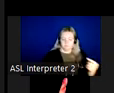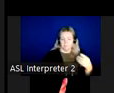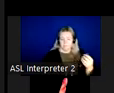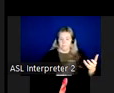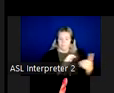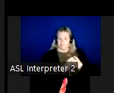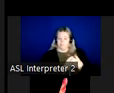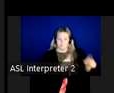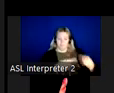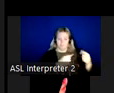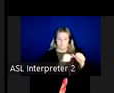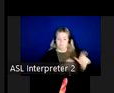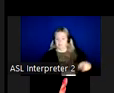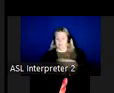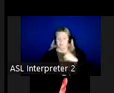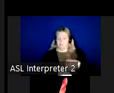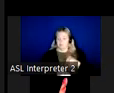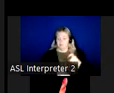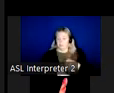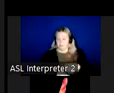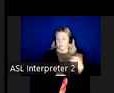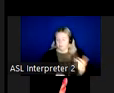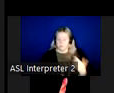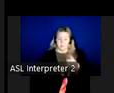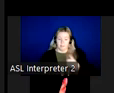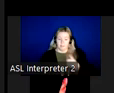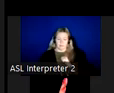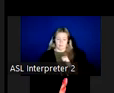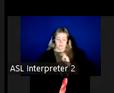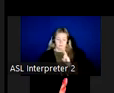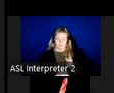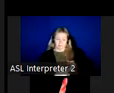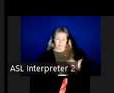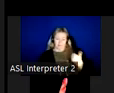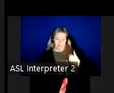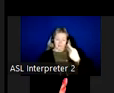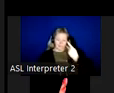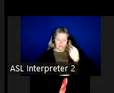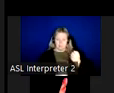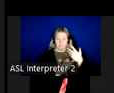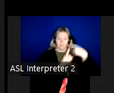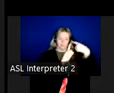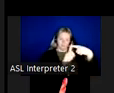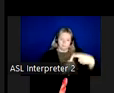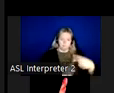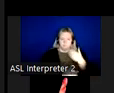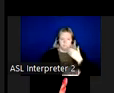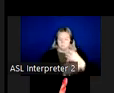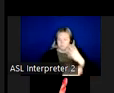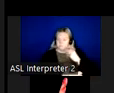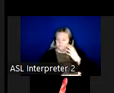I've come on board, and since I've come on board, I've seen all the great positives with that. So it's in partnership